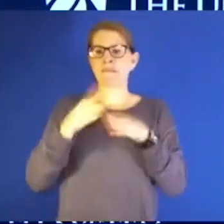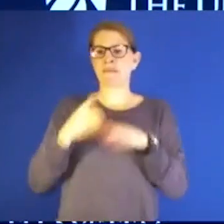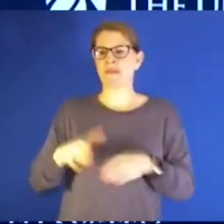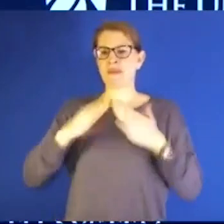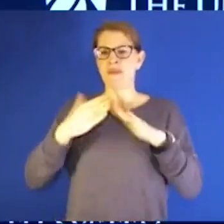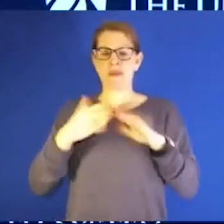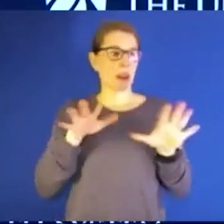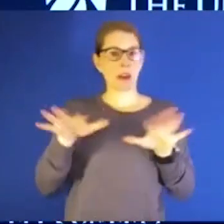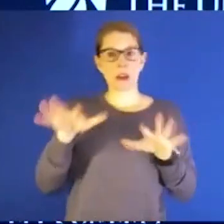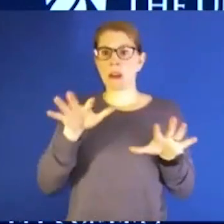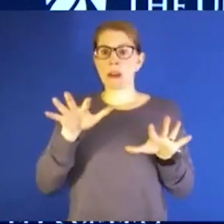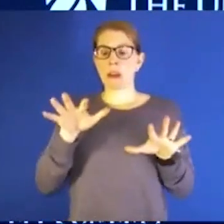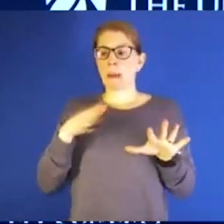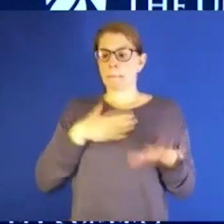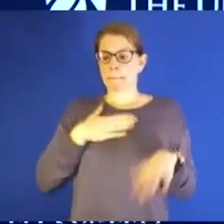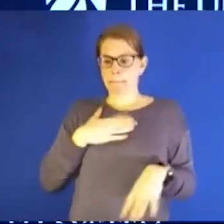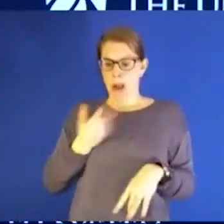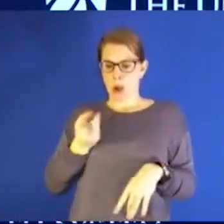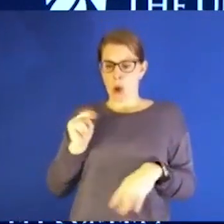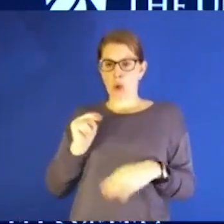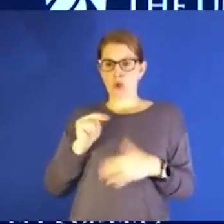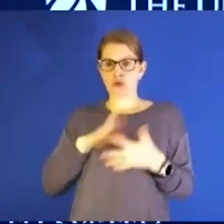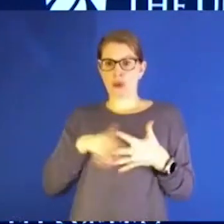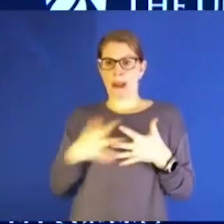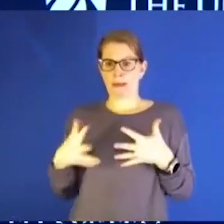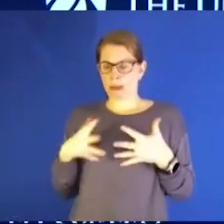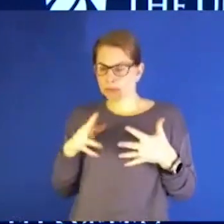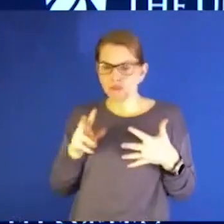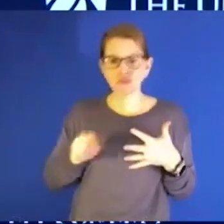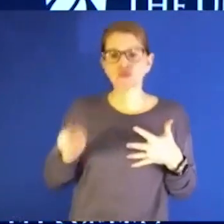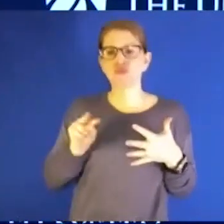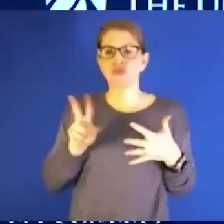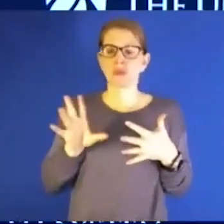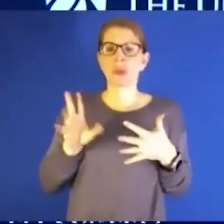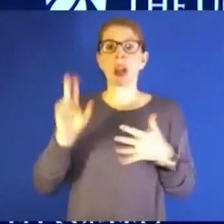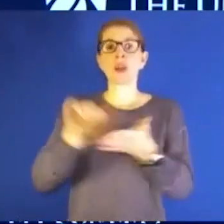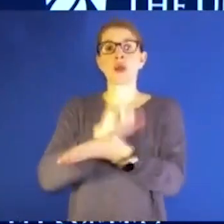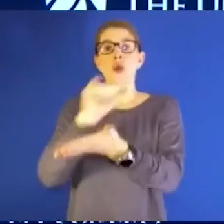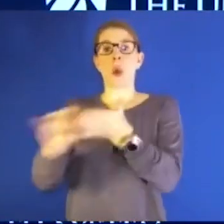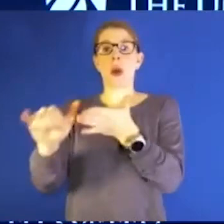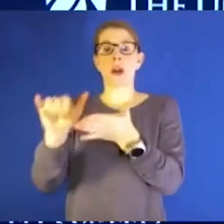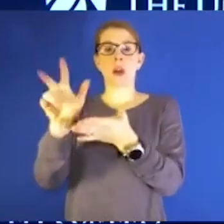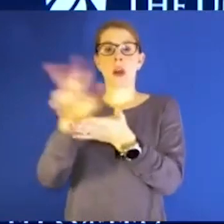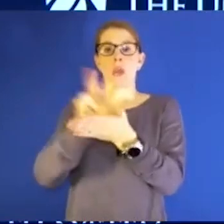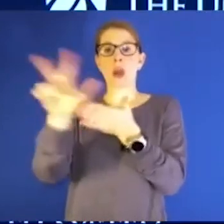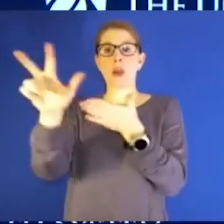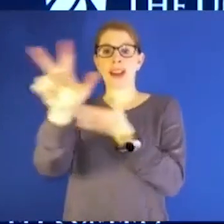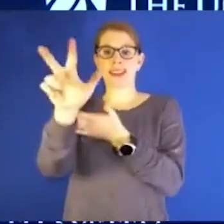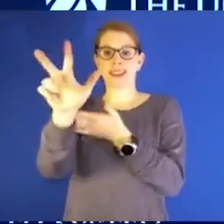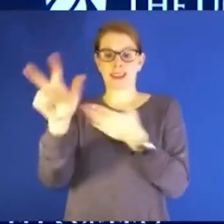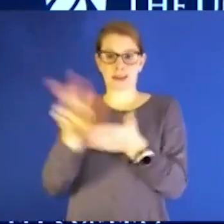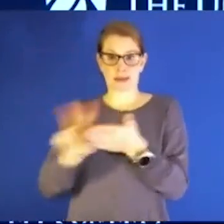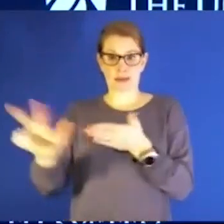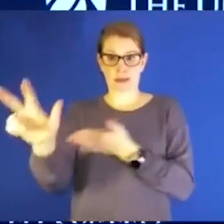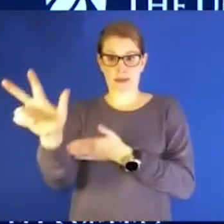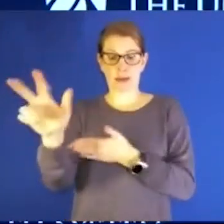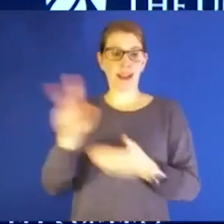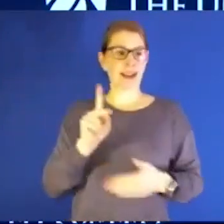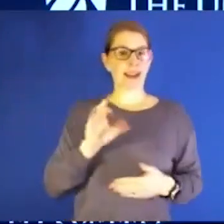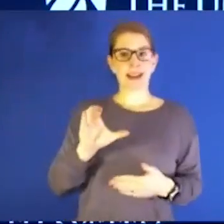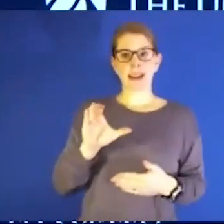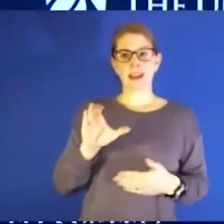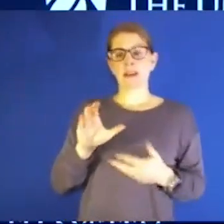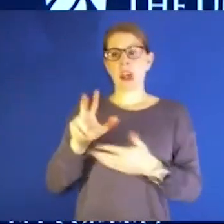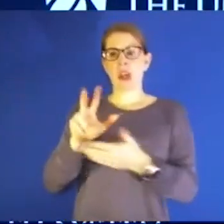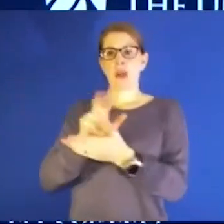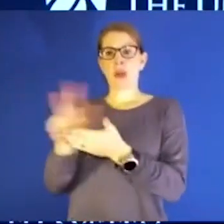on your own graph, and not try to think, well, because New York tends to be 3 weeks ahead of us, 2 to 3 weeks ahead. So I'd say Kansas City 2 to 3 weeks behind. So